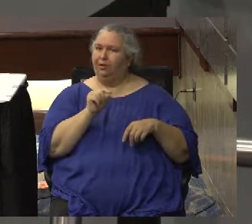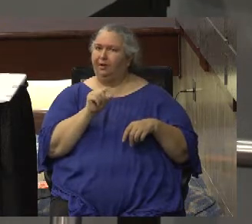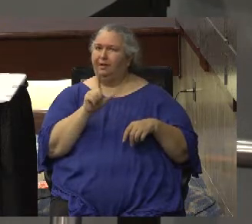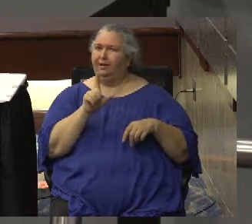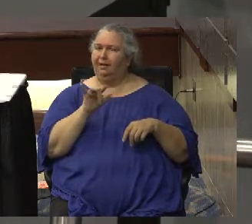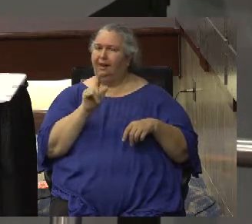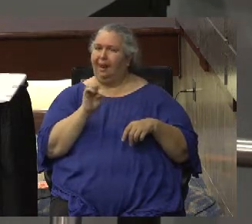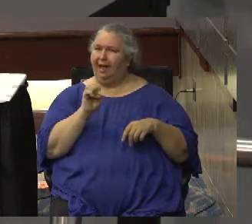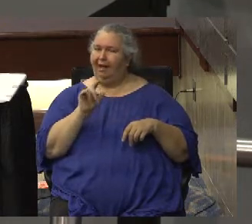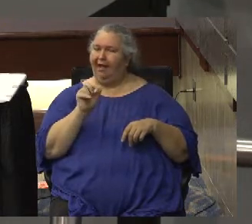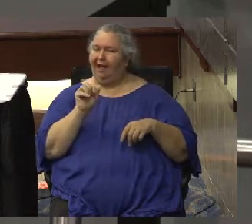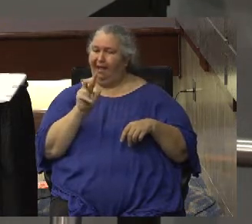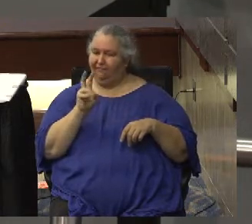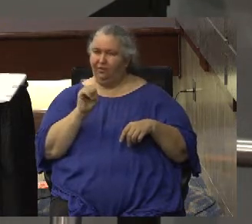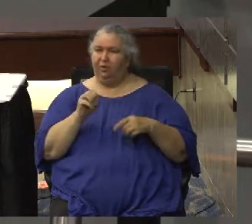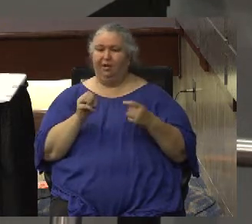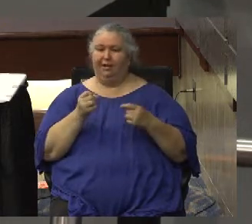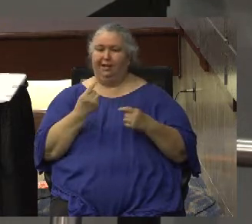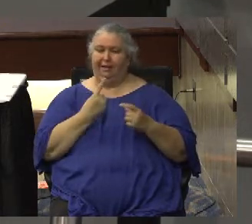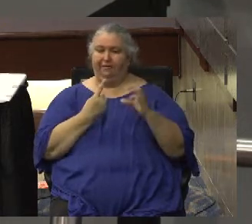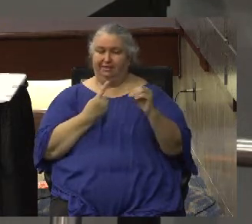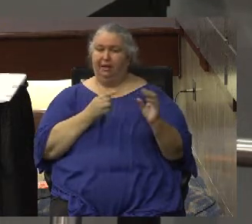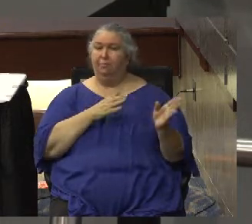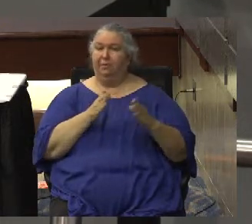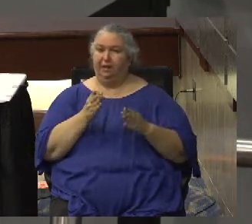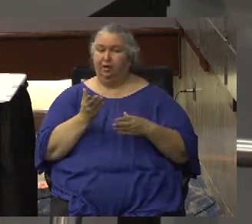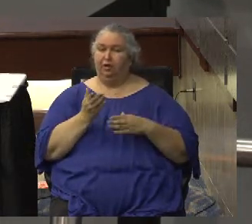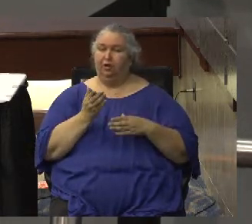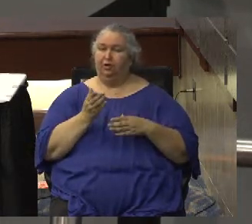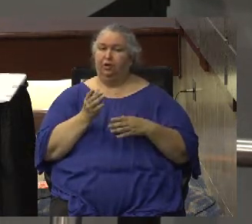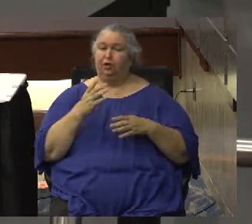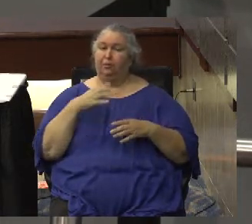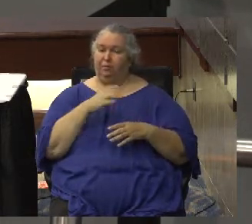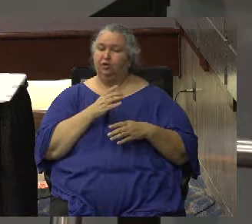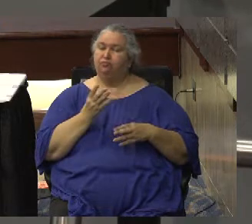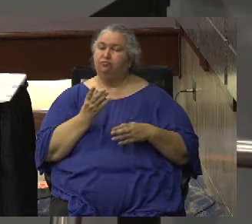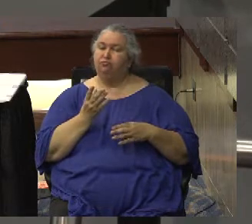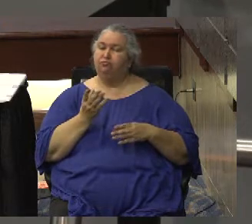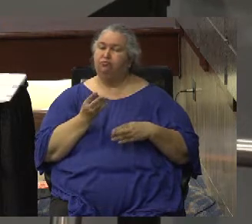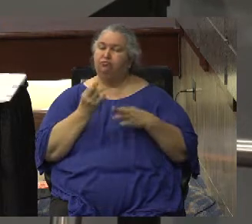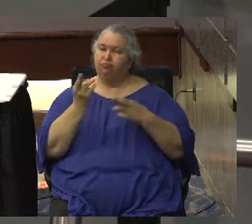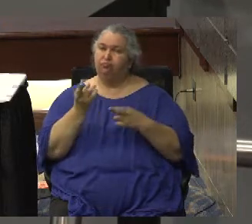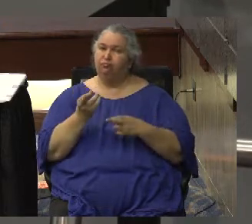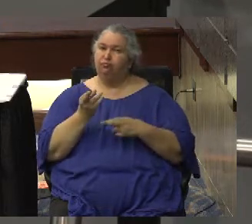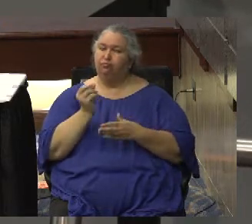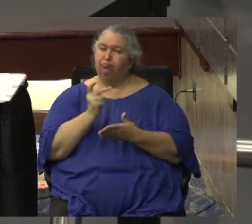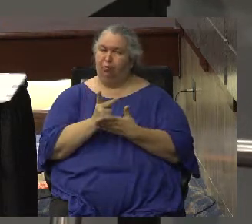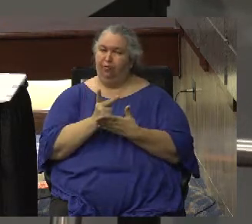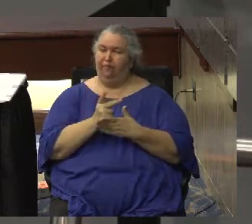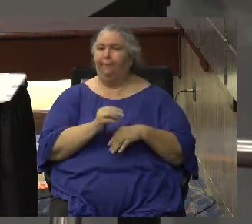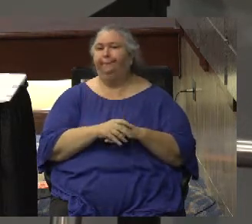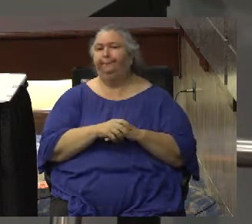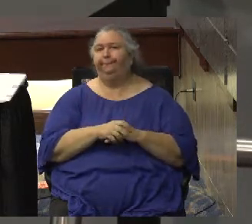Avenue. By a vote of 11-0, Plan Commission recommended approval of the request based on the findings that I just read in the record.